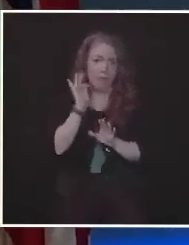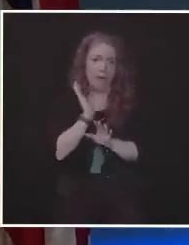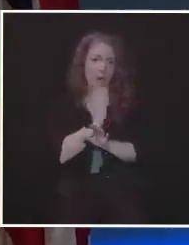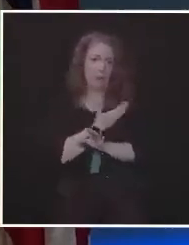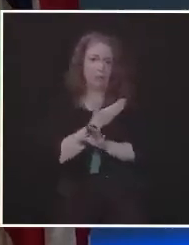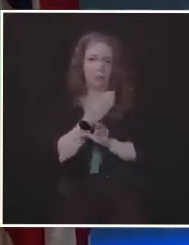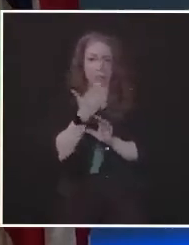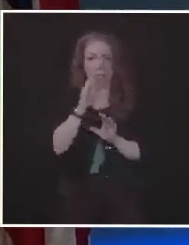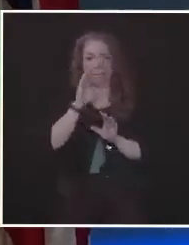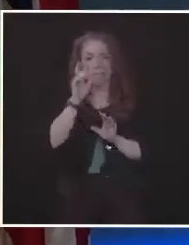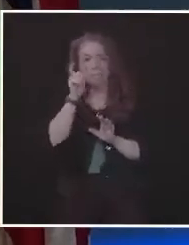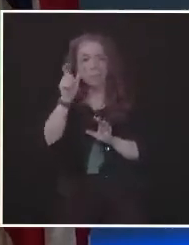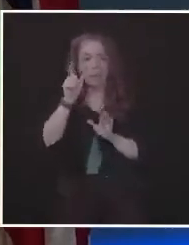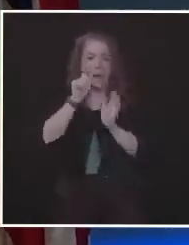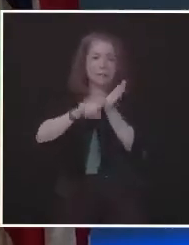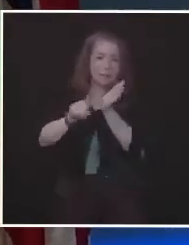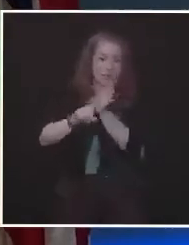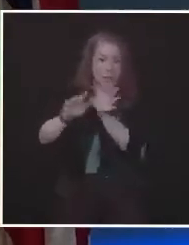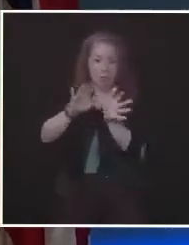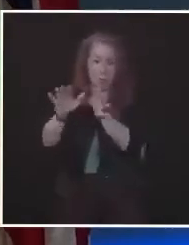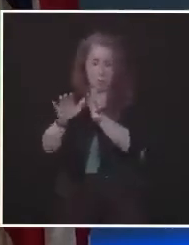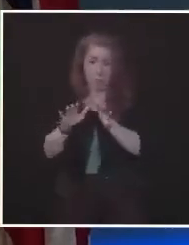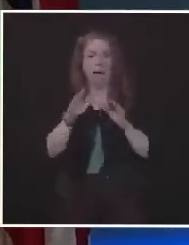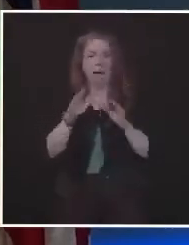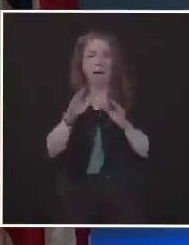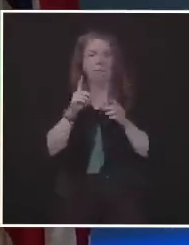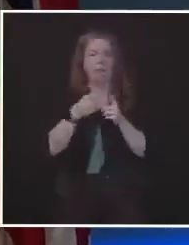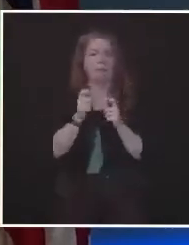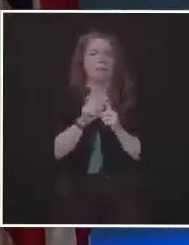different ends of the spaceflight continuum.